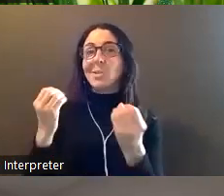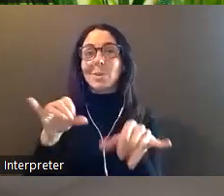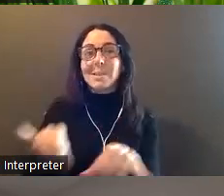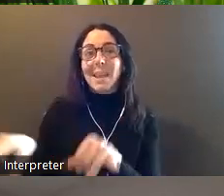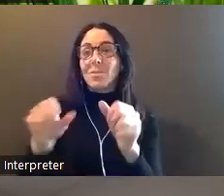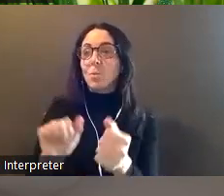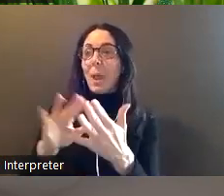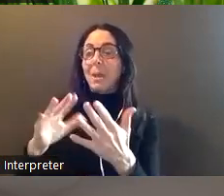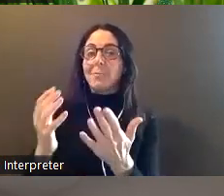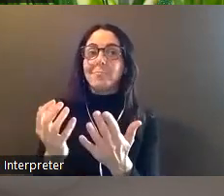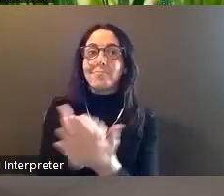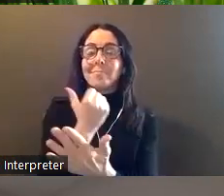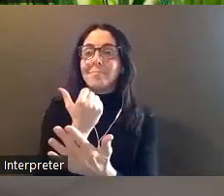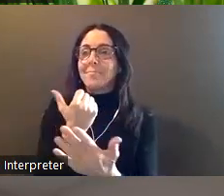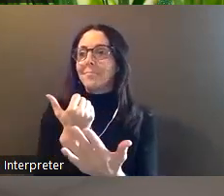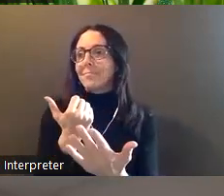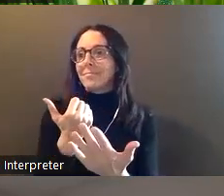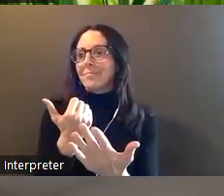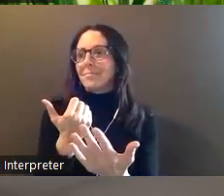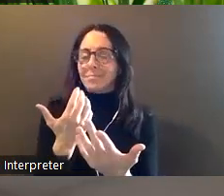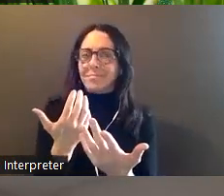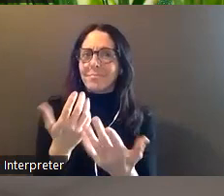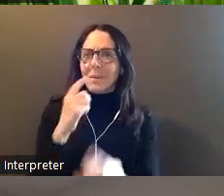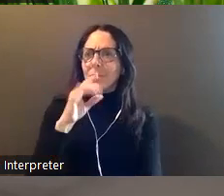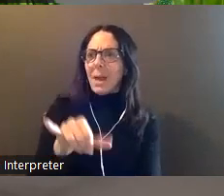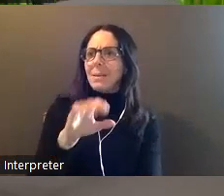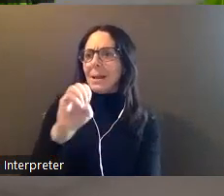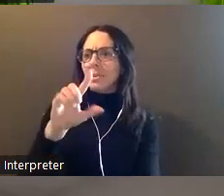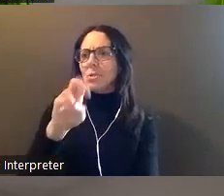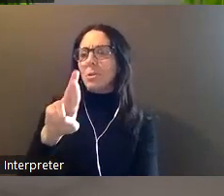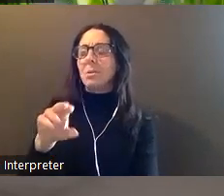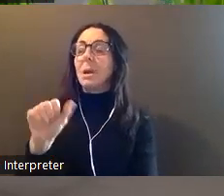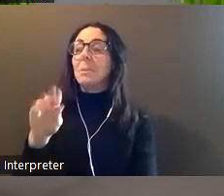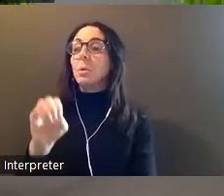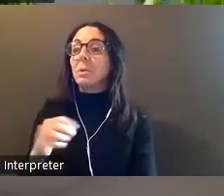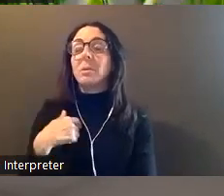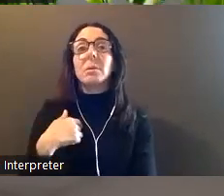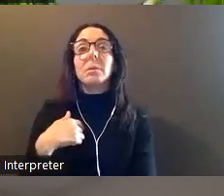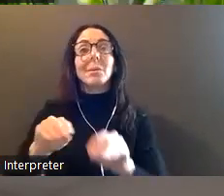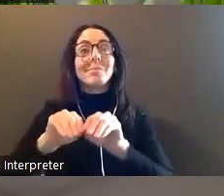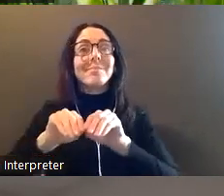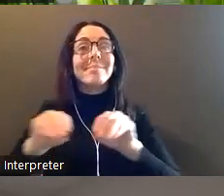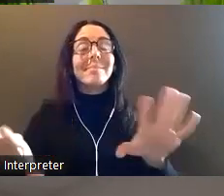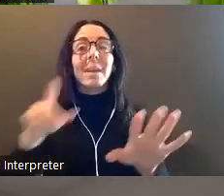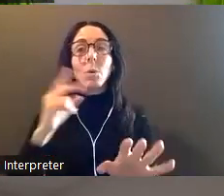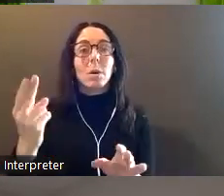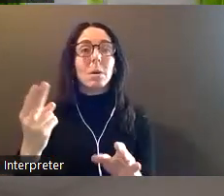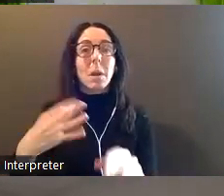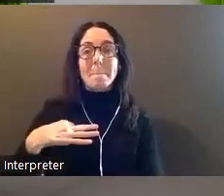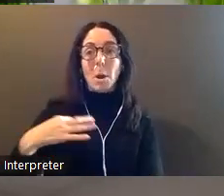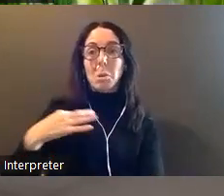abuse. A request went out for participants in what was anticipated to be